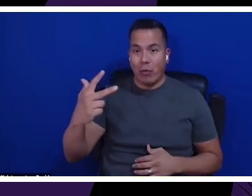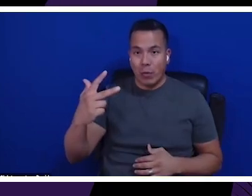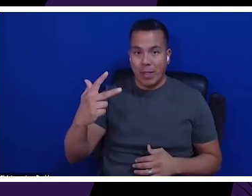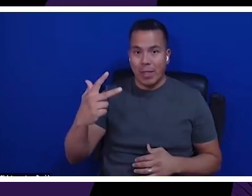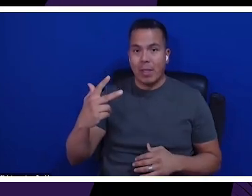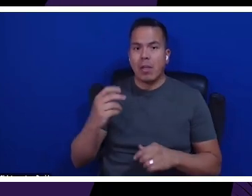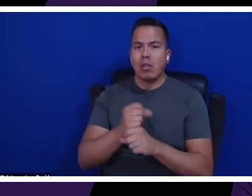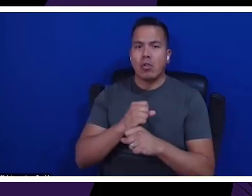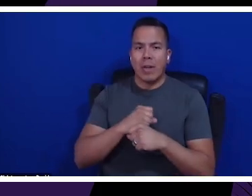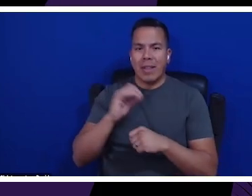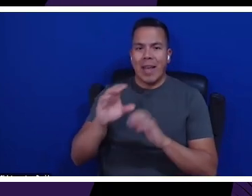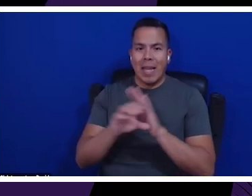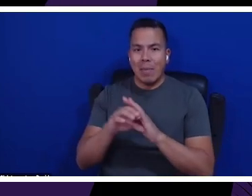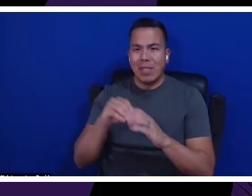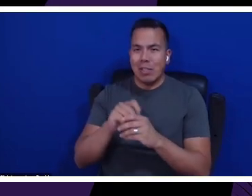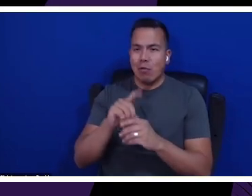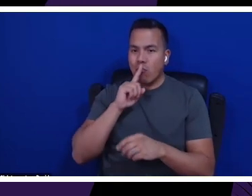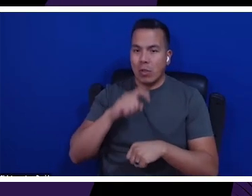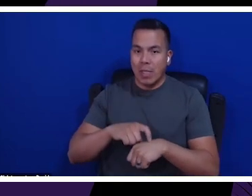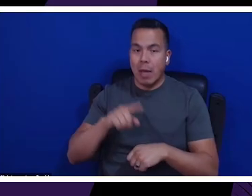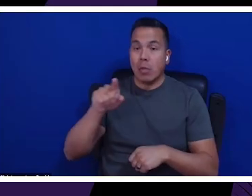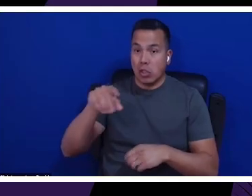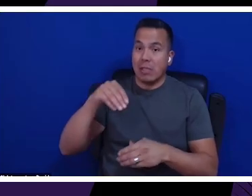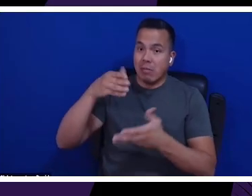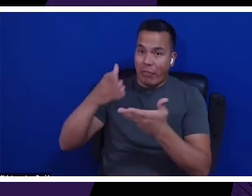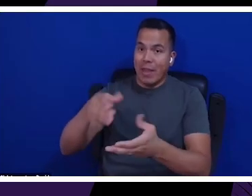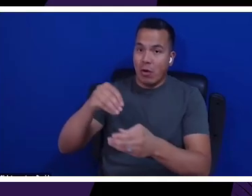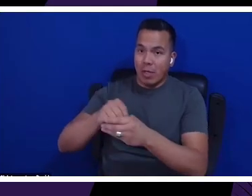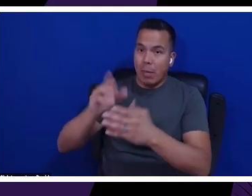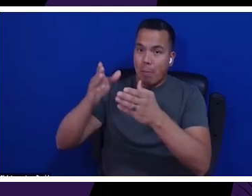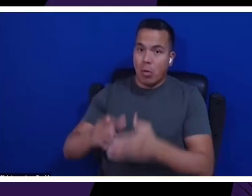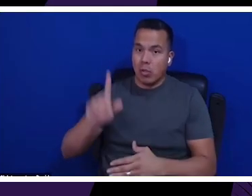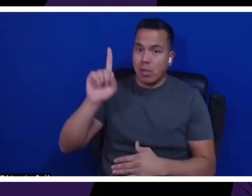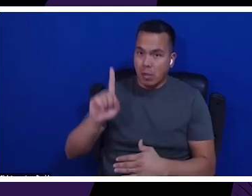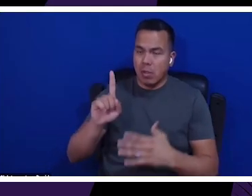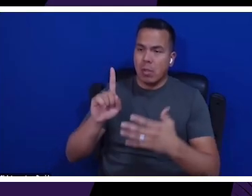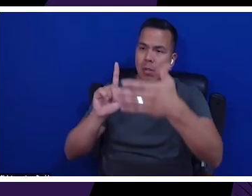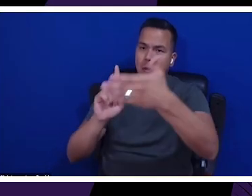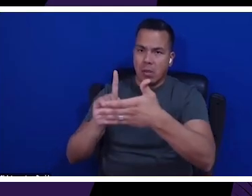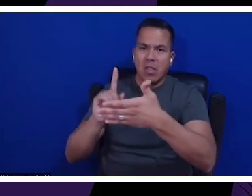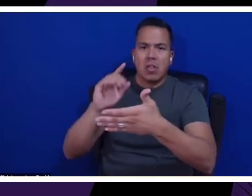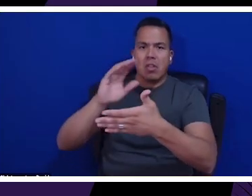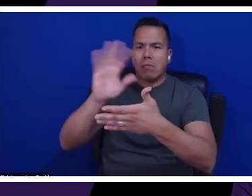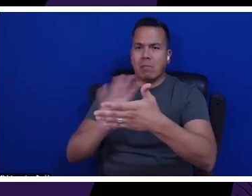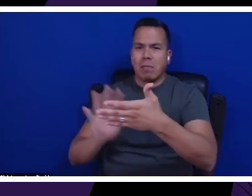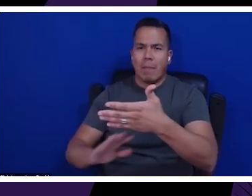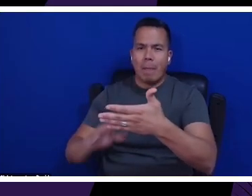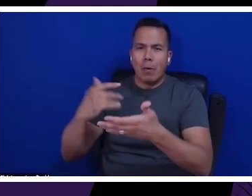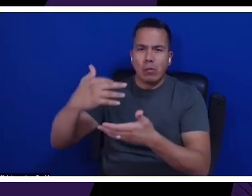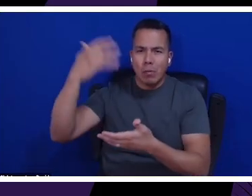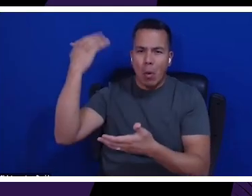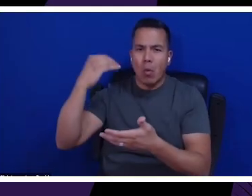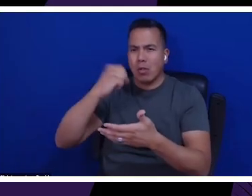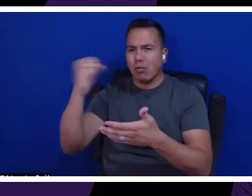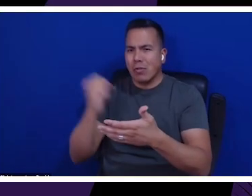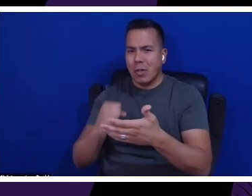real time. So it's her presence creating this fluid, this smoke, and it's her movement that